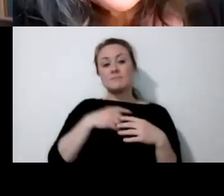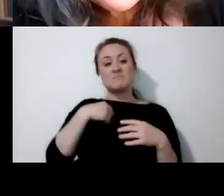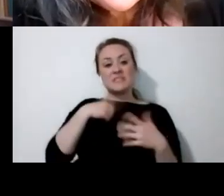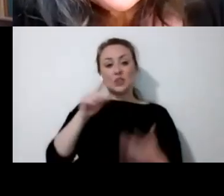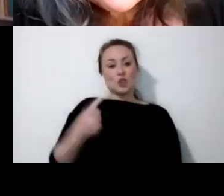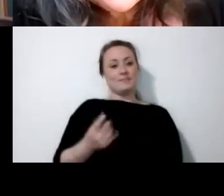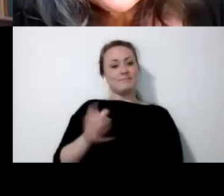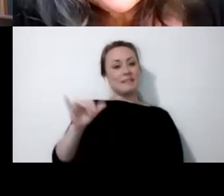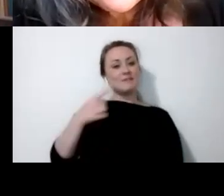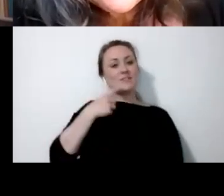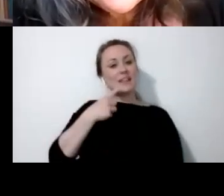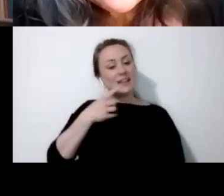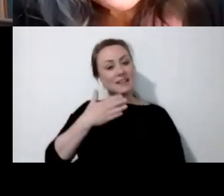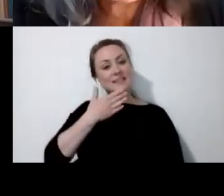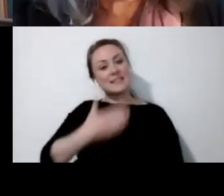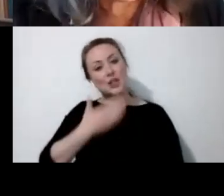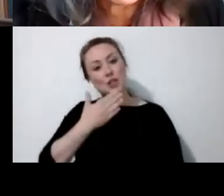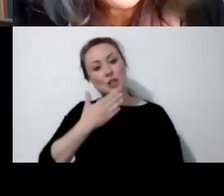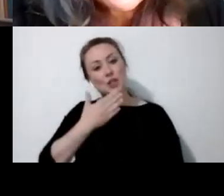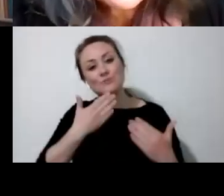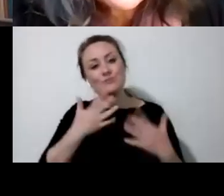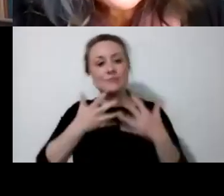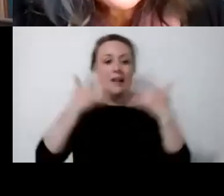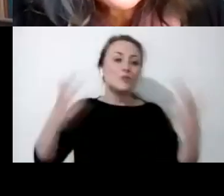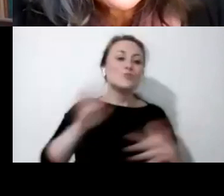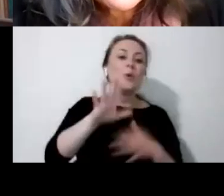like to say thank you very much for your comments. It